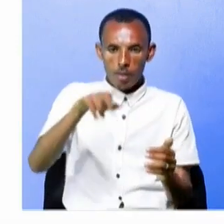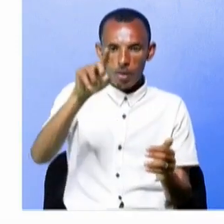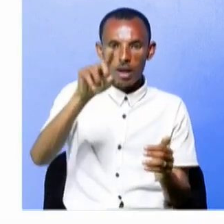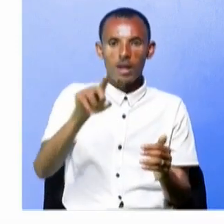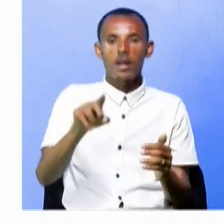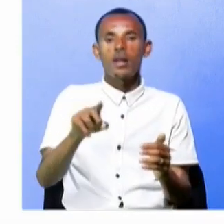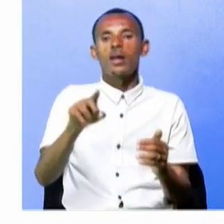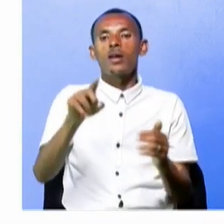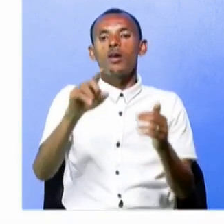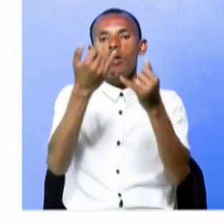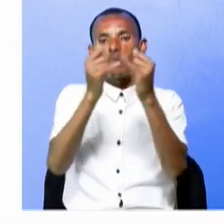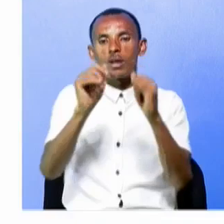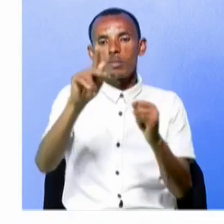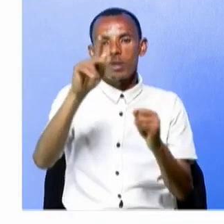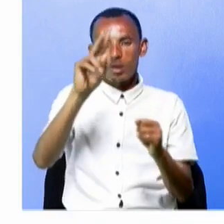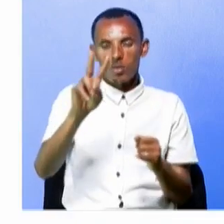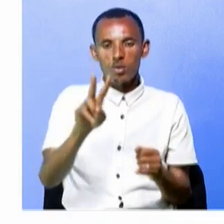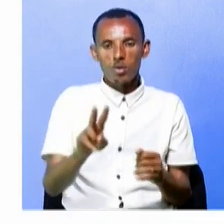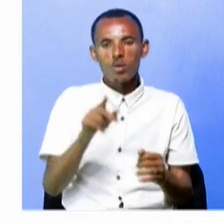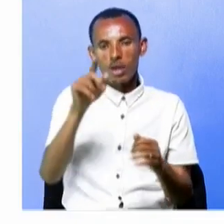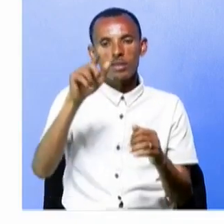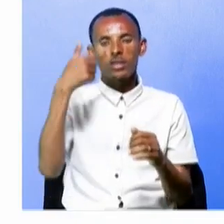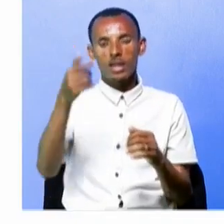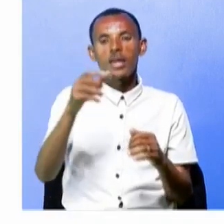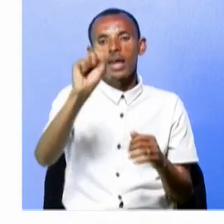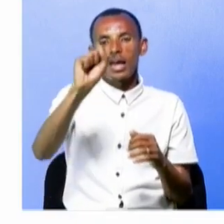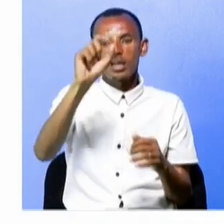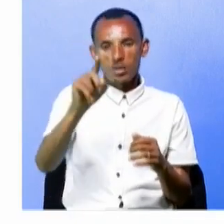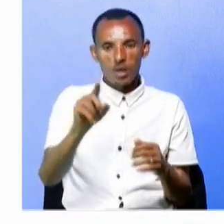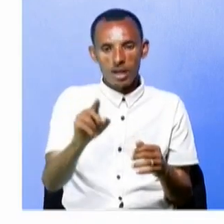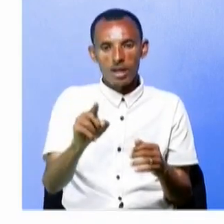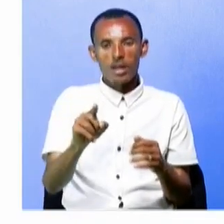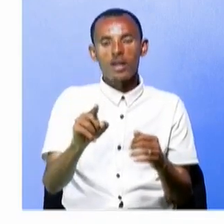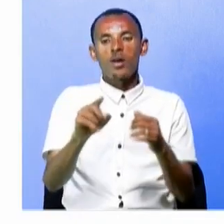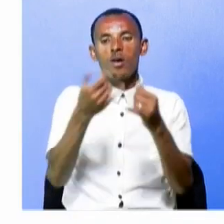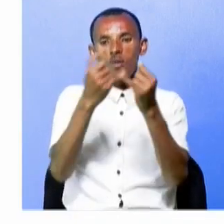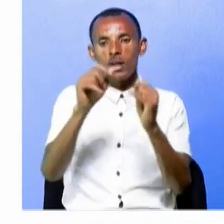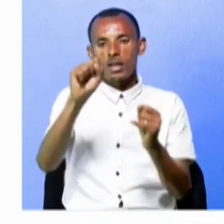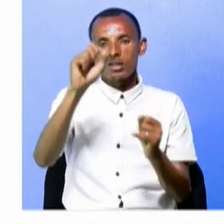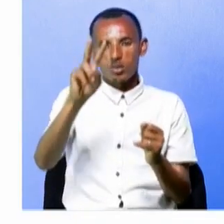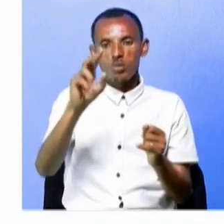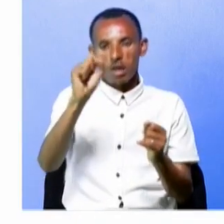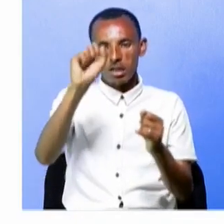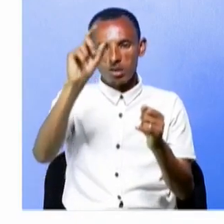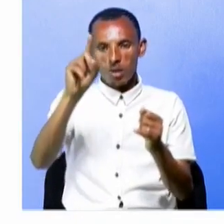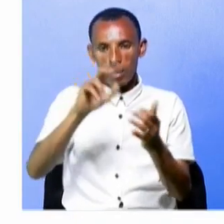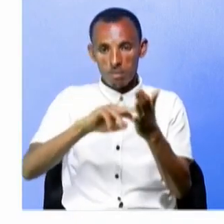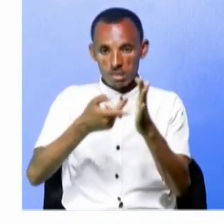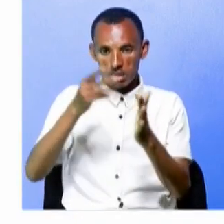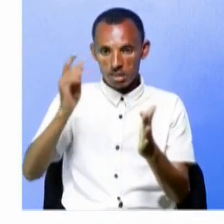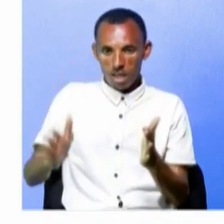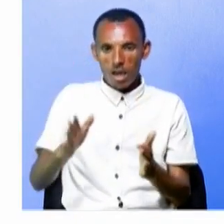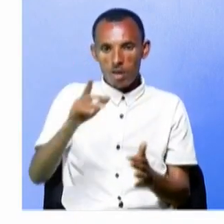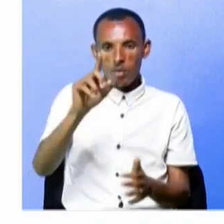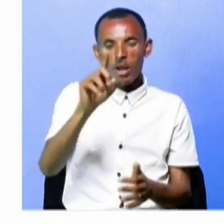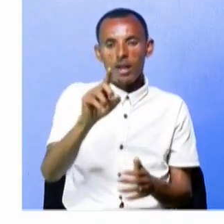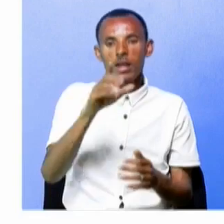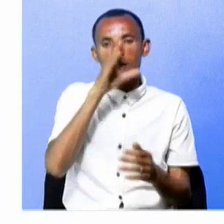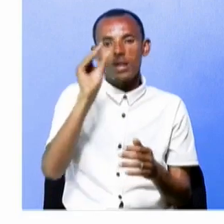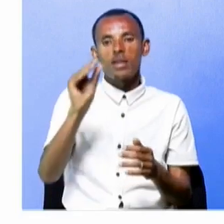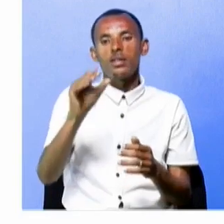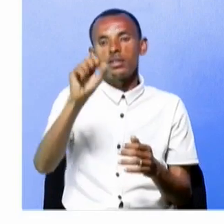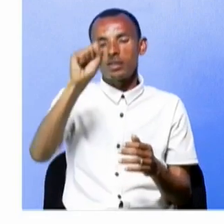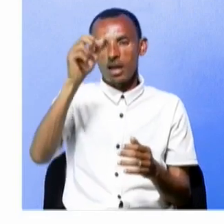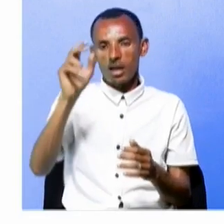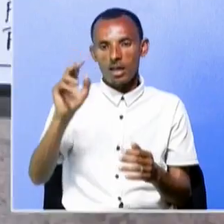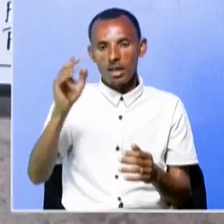P2. Okay, you can also say S1 by S2, where S1 and S2 are the ratio,